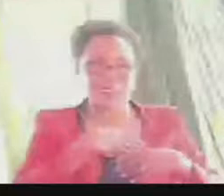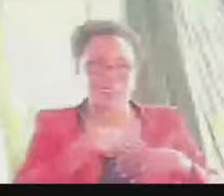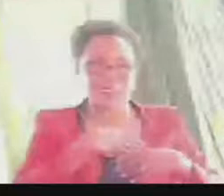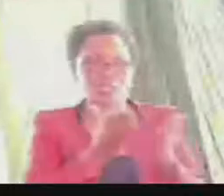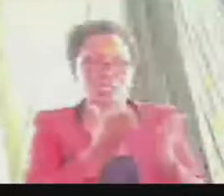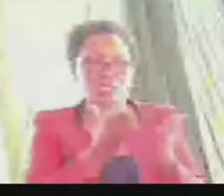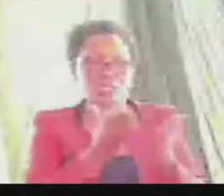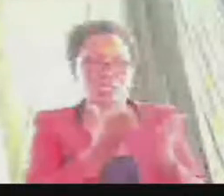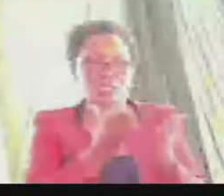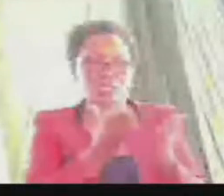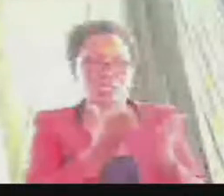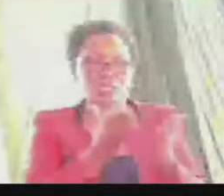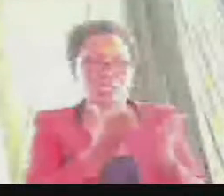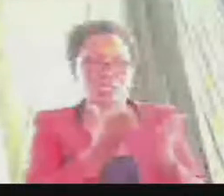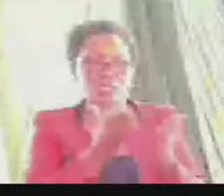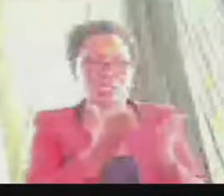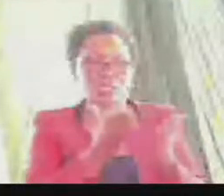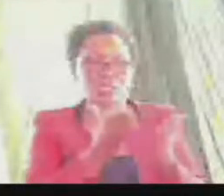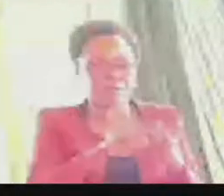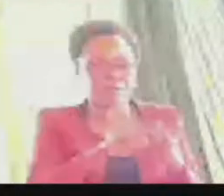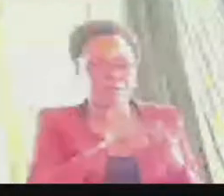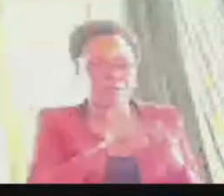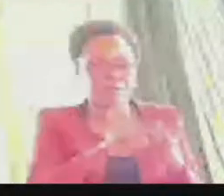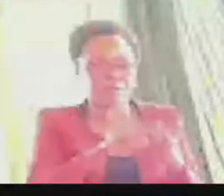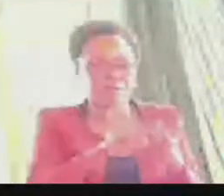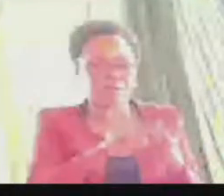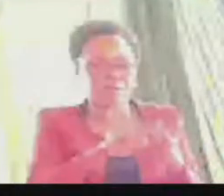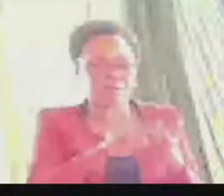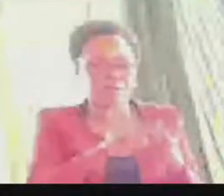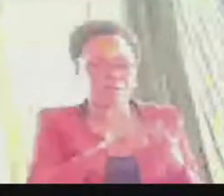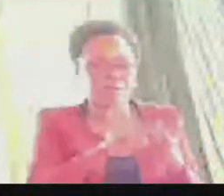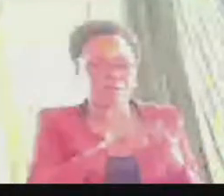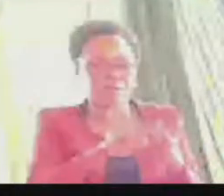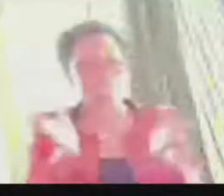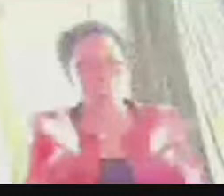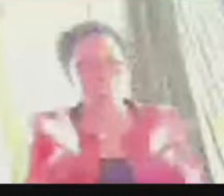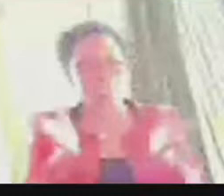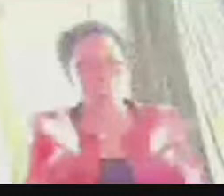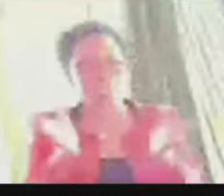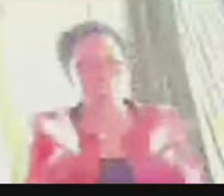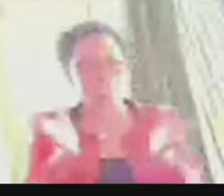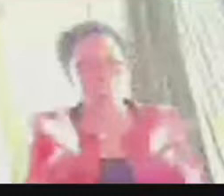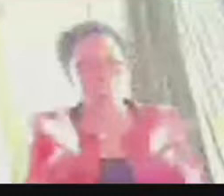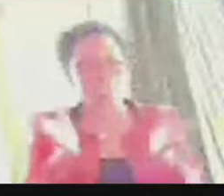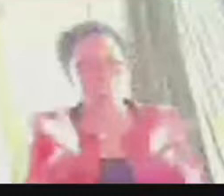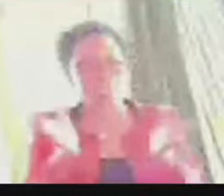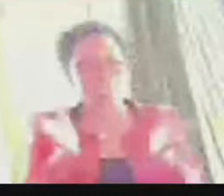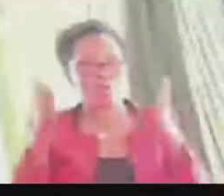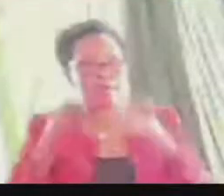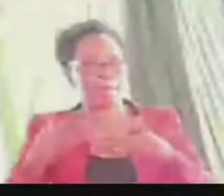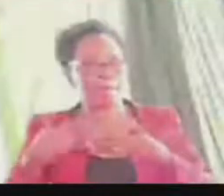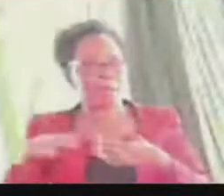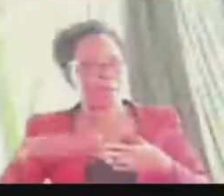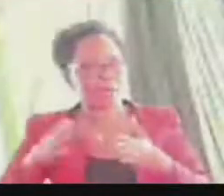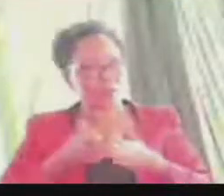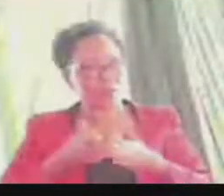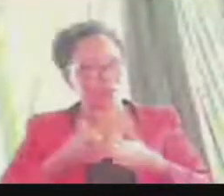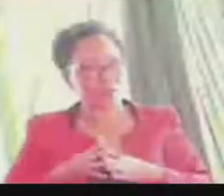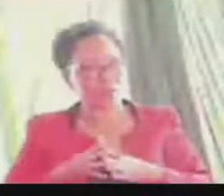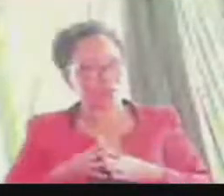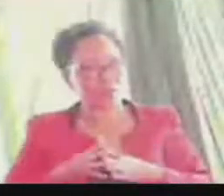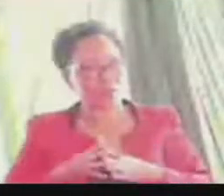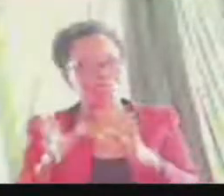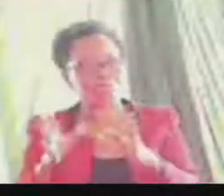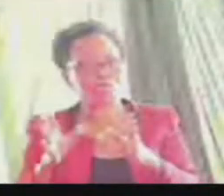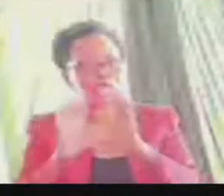sectional interests. General public importance is wider. It covers, as you read this